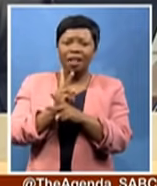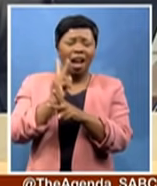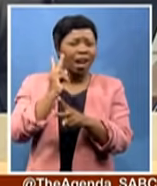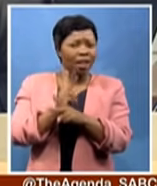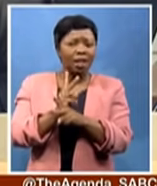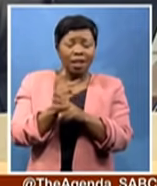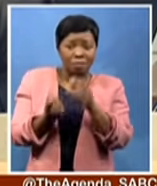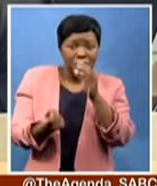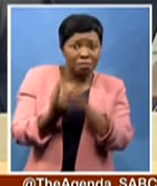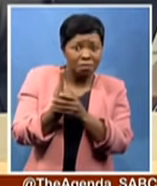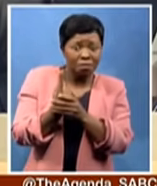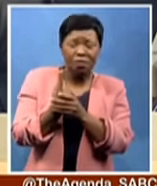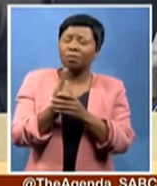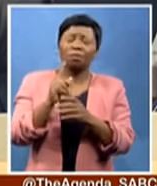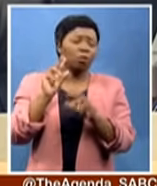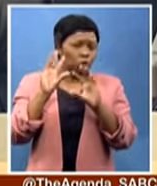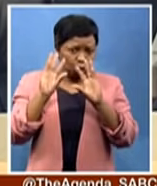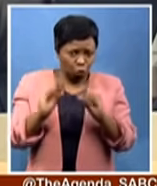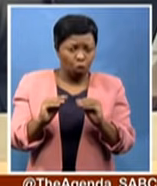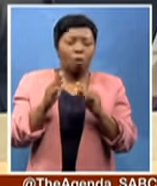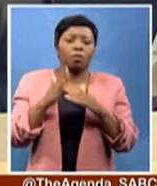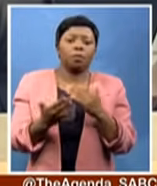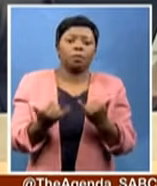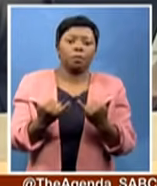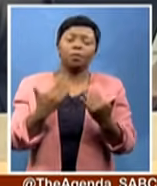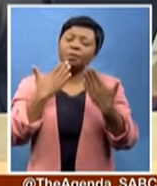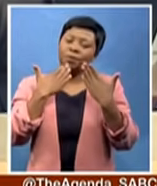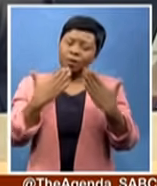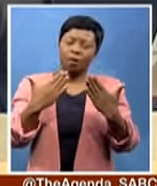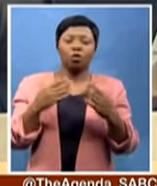I thank you, Chairperson.